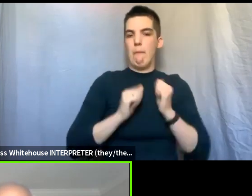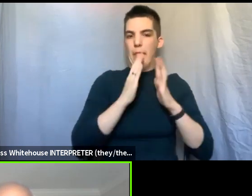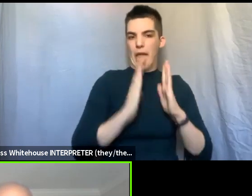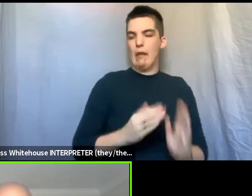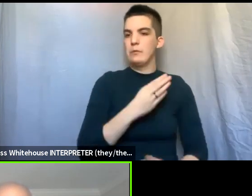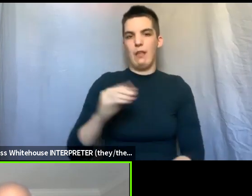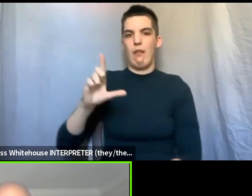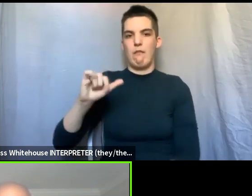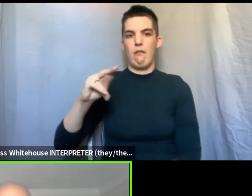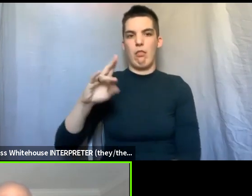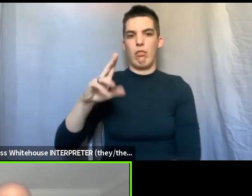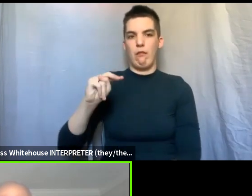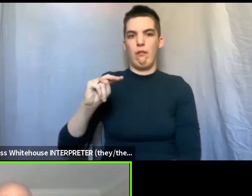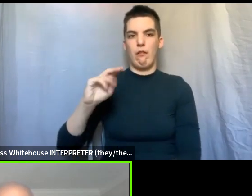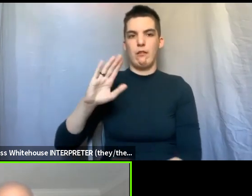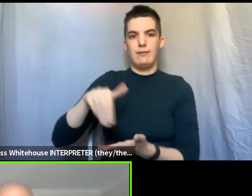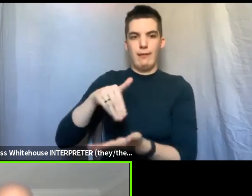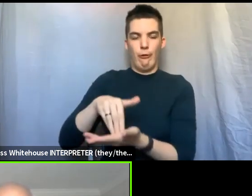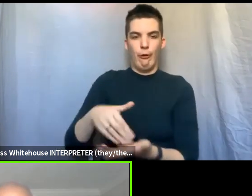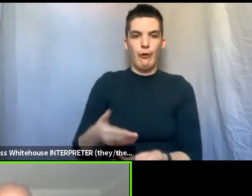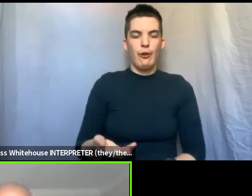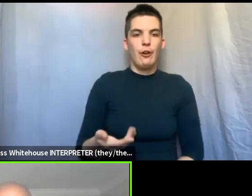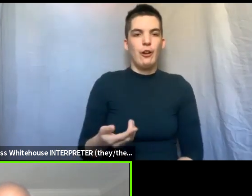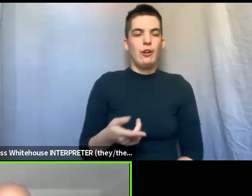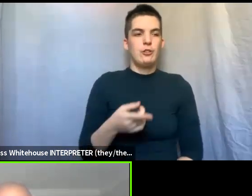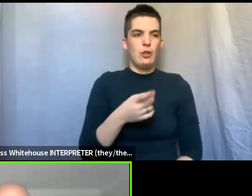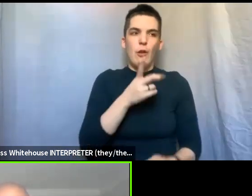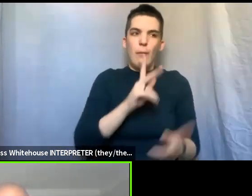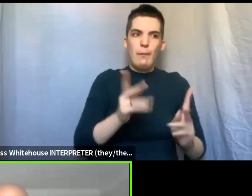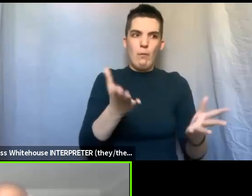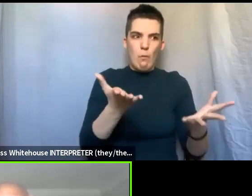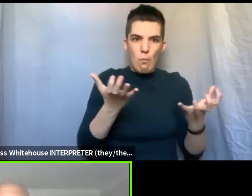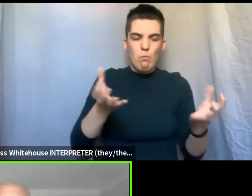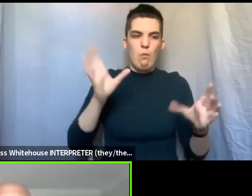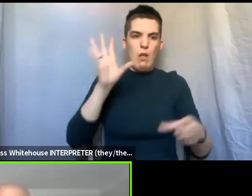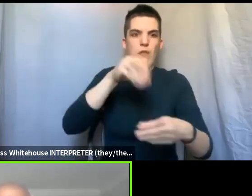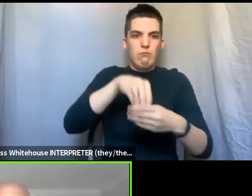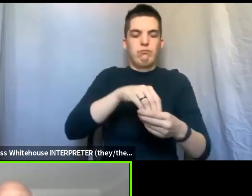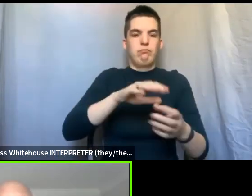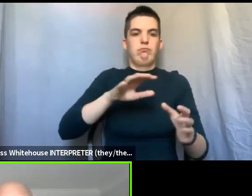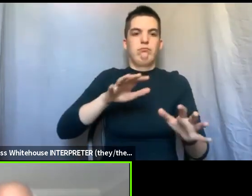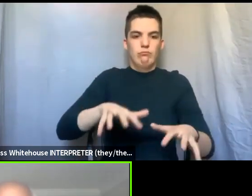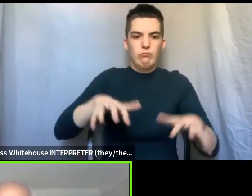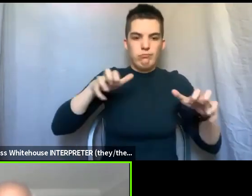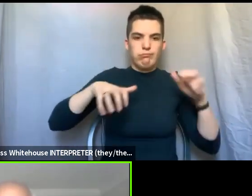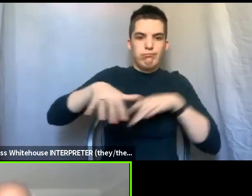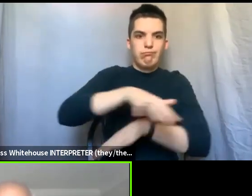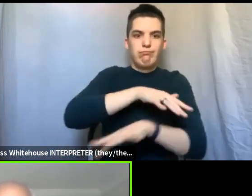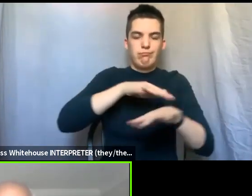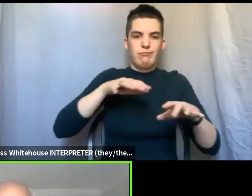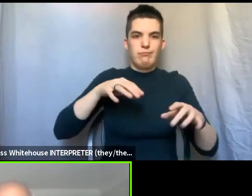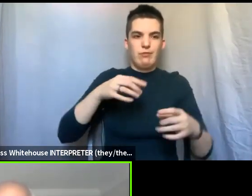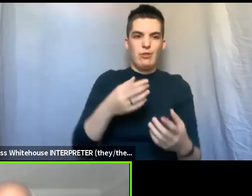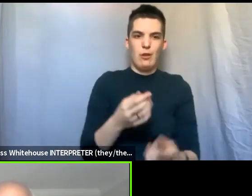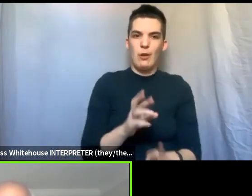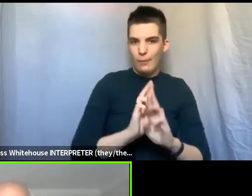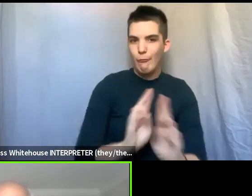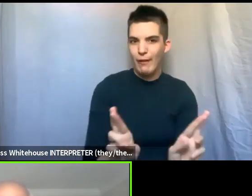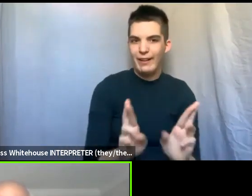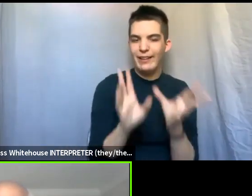there who are going to want to the work that you do. So get ready, be ready to tell those